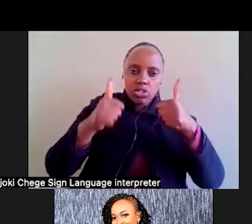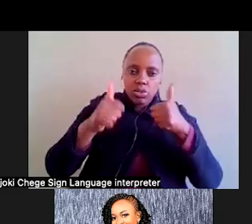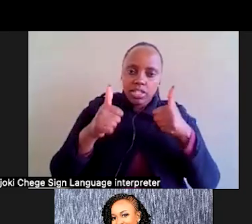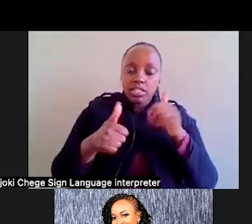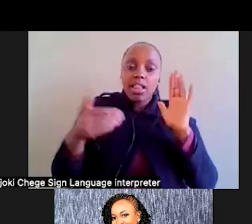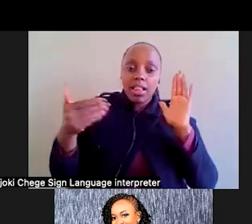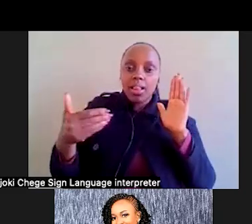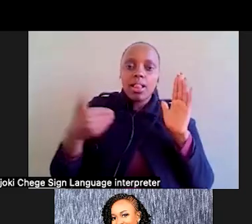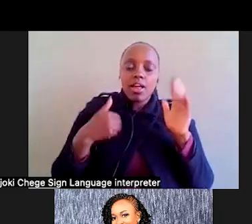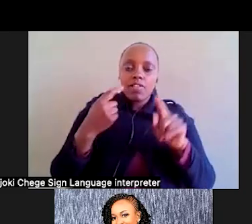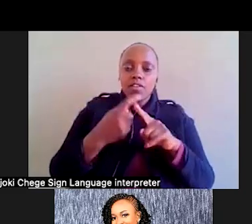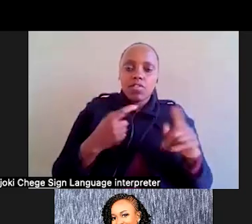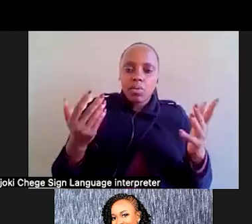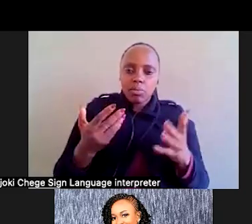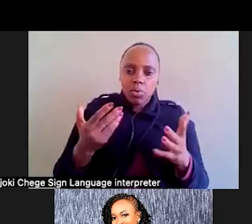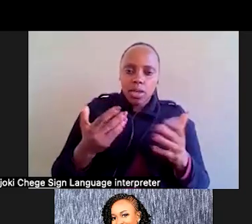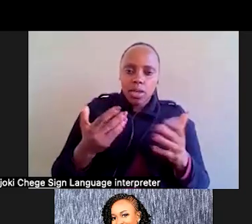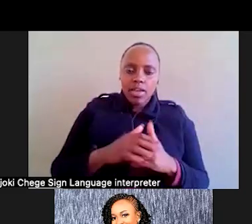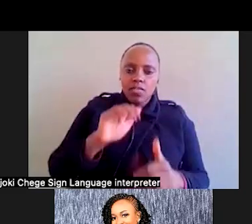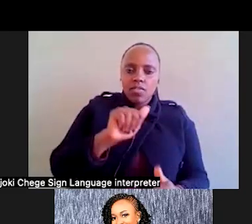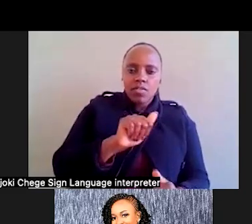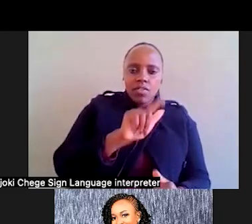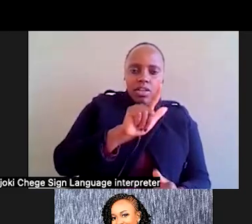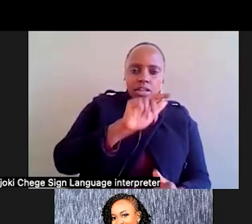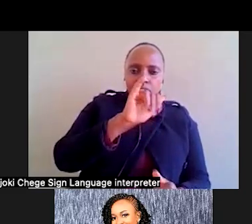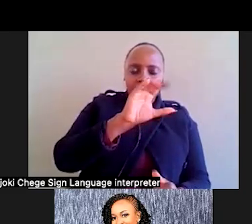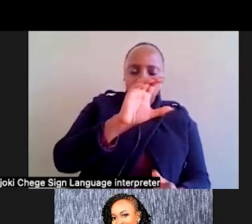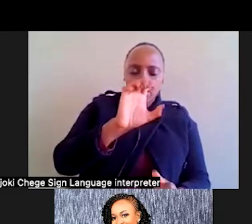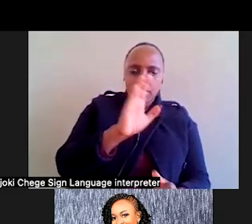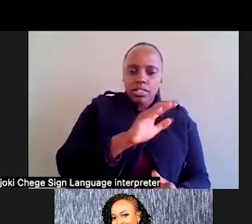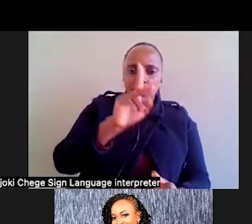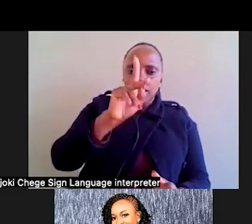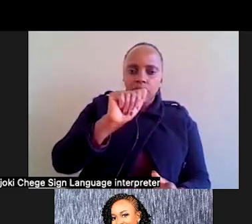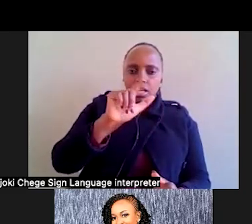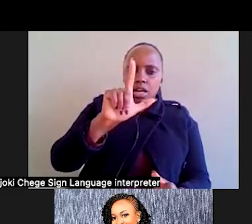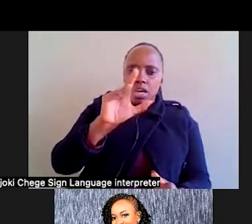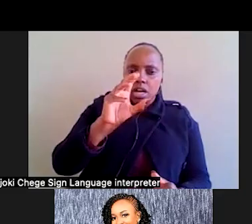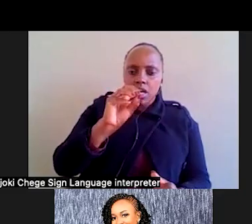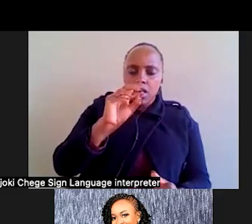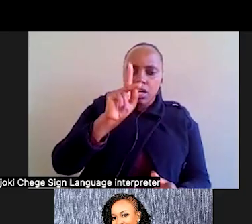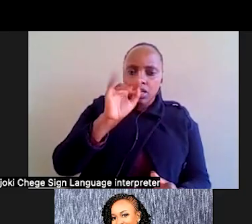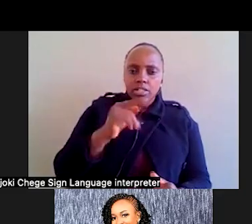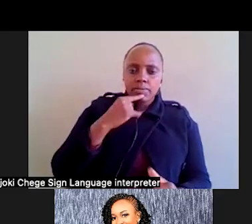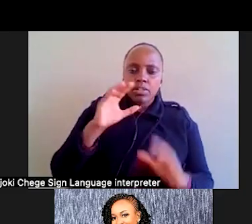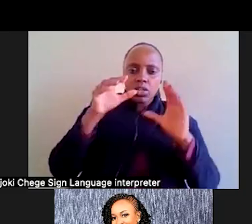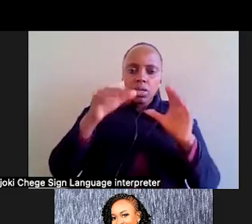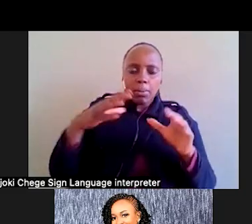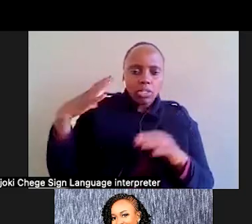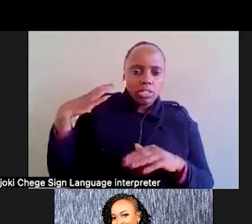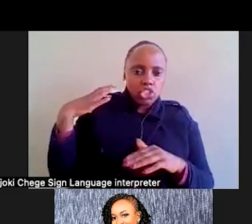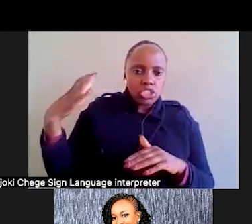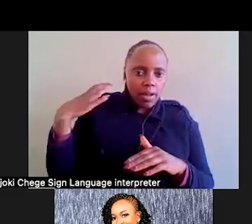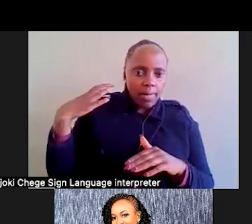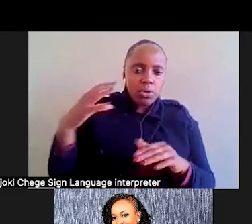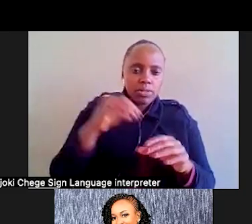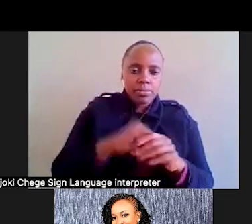there is from Alice Karoki. She said she's a community champion in